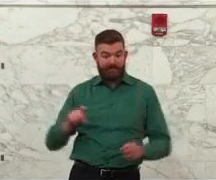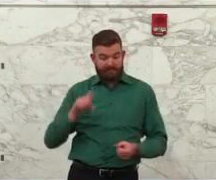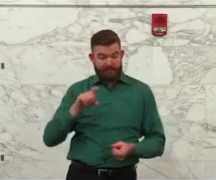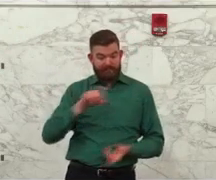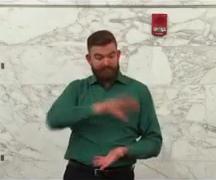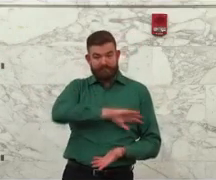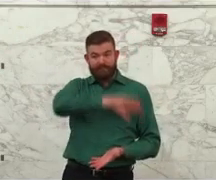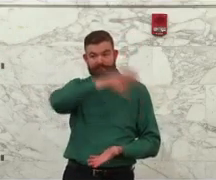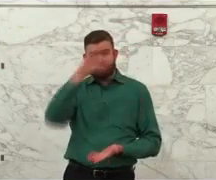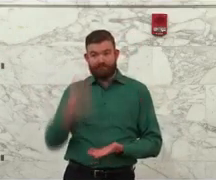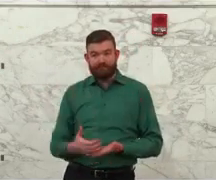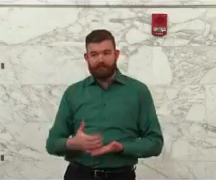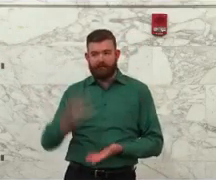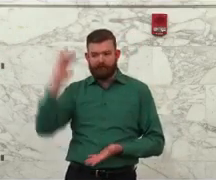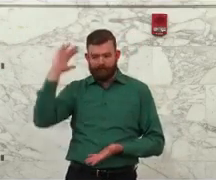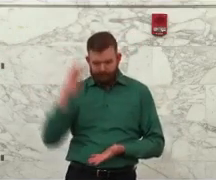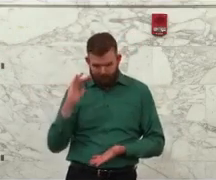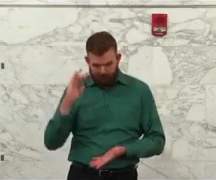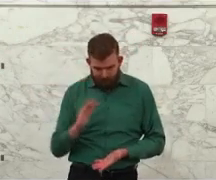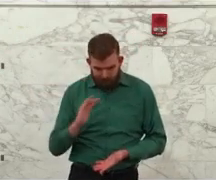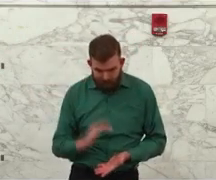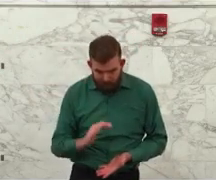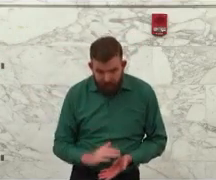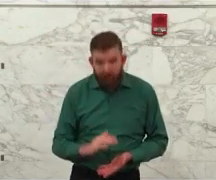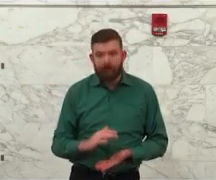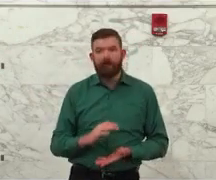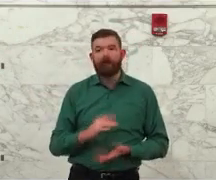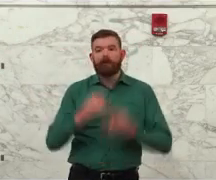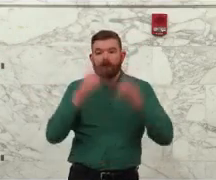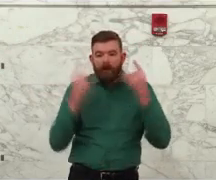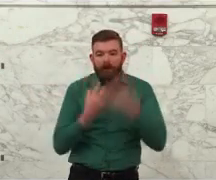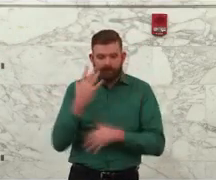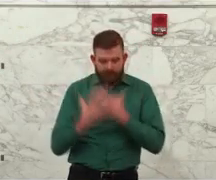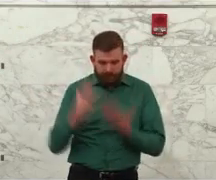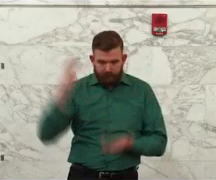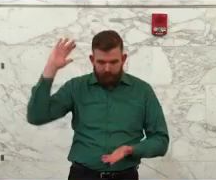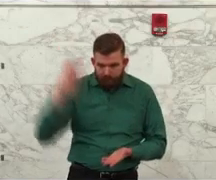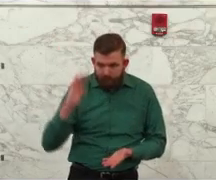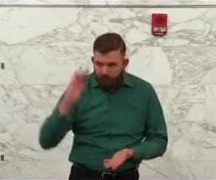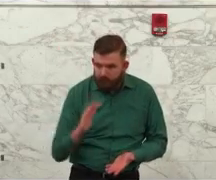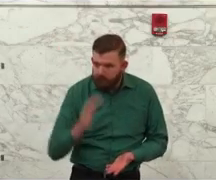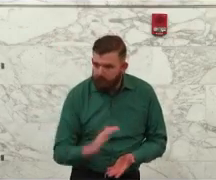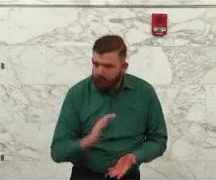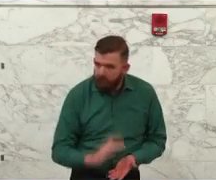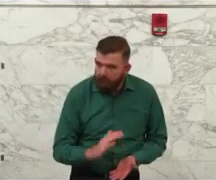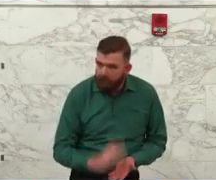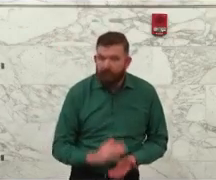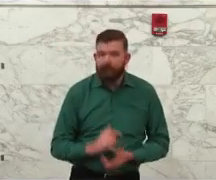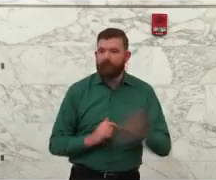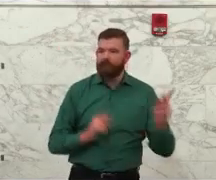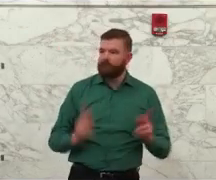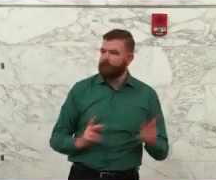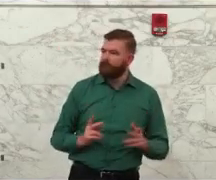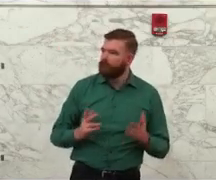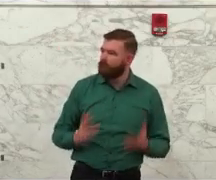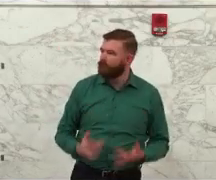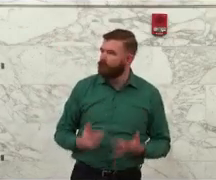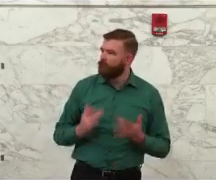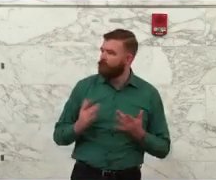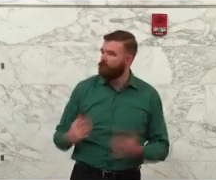I mentioned this, John, the other day, that to say that demand was pent up would be the understatement of the century, all over the state,